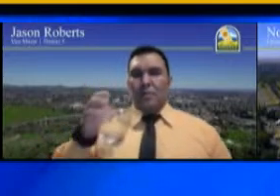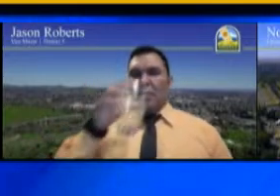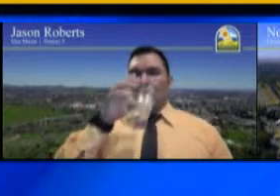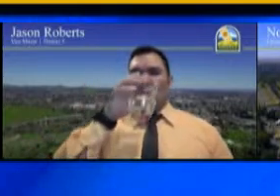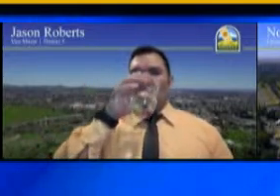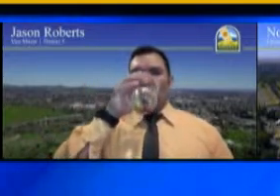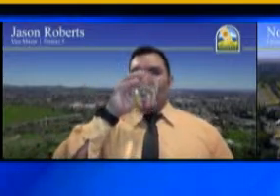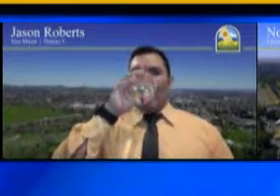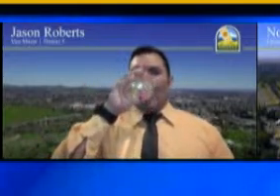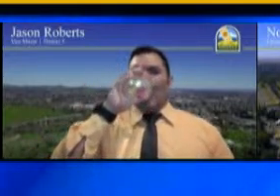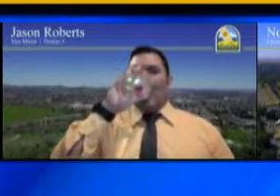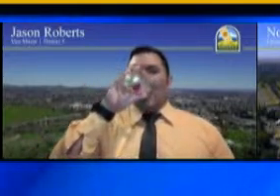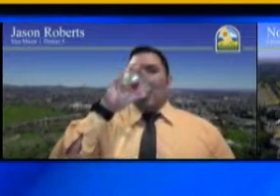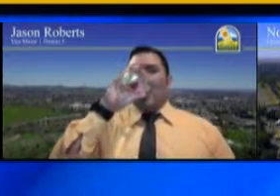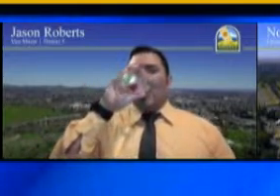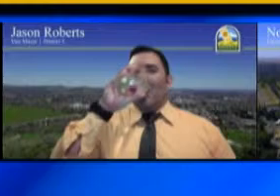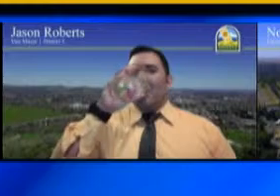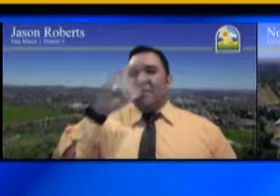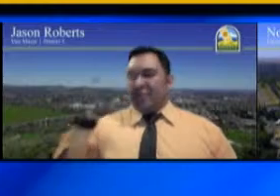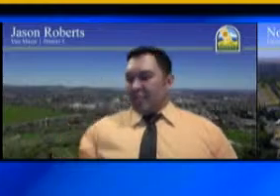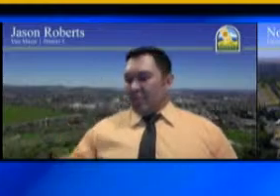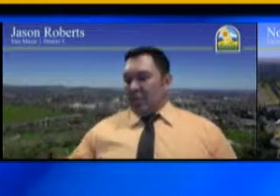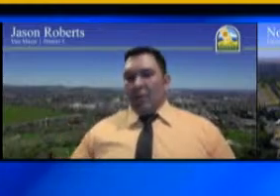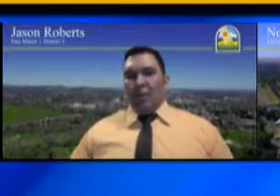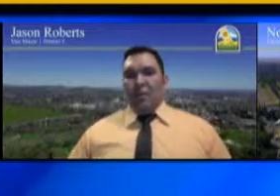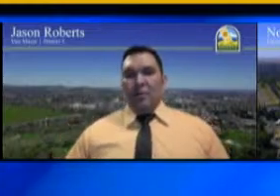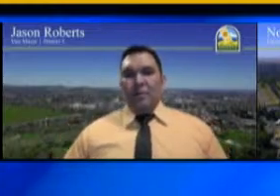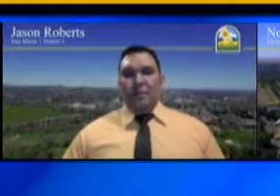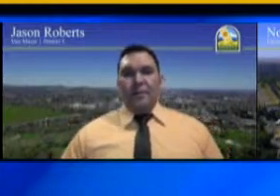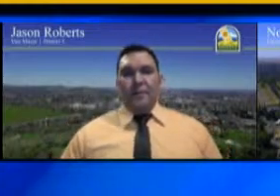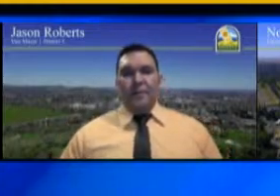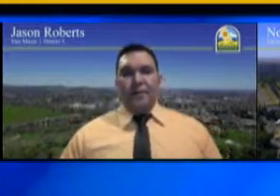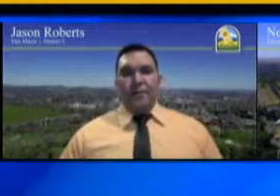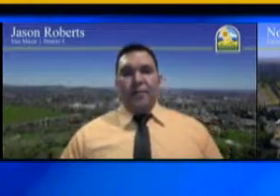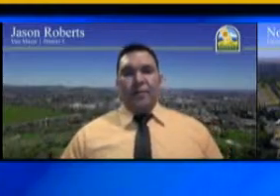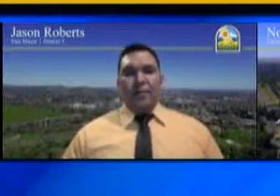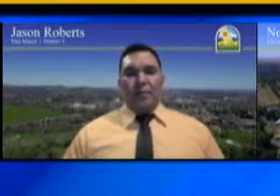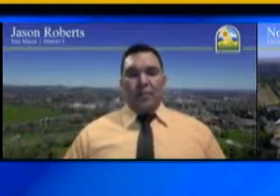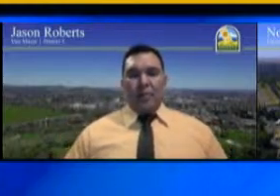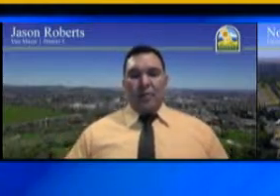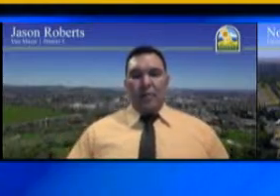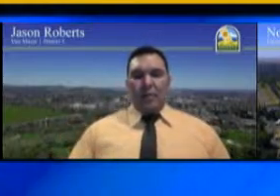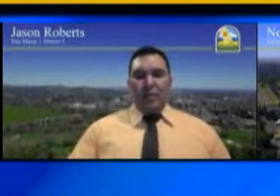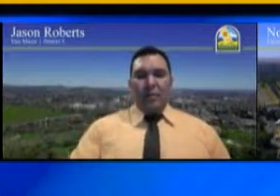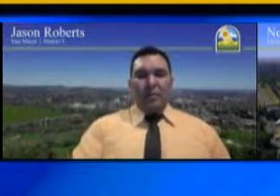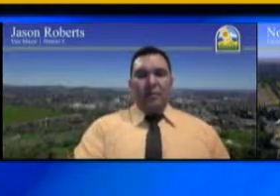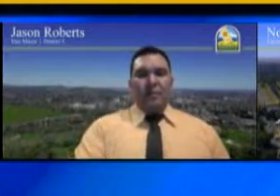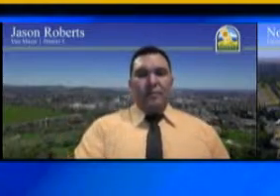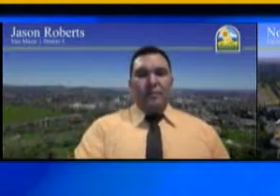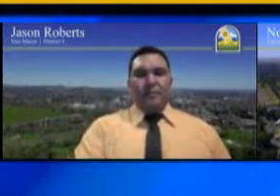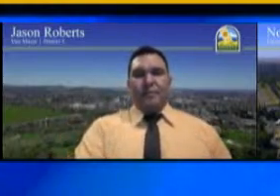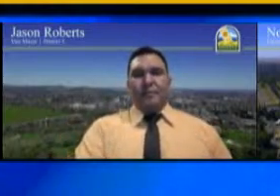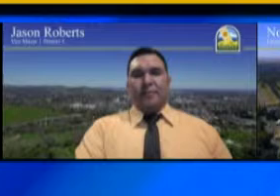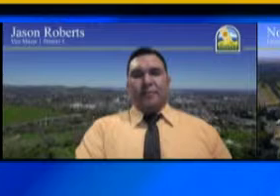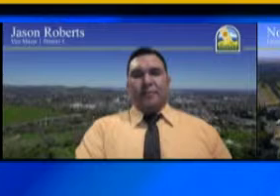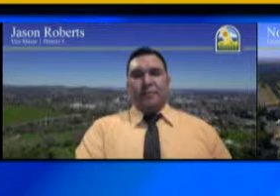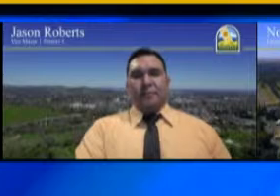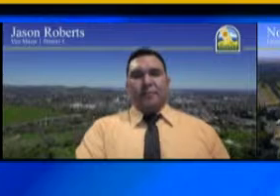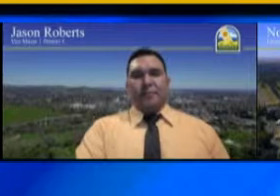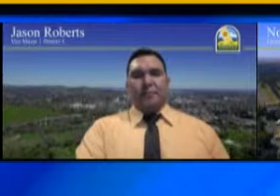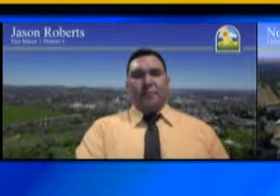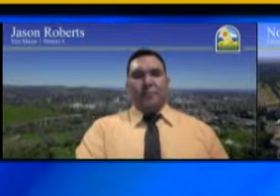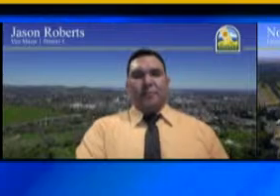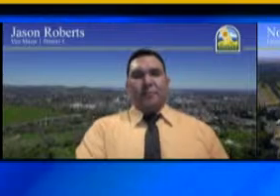So because the motion did not include the introduction of the ordinance, I would like to just have that